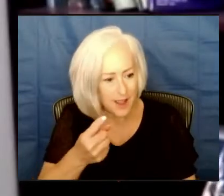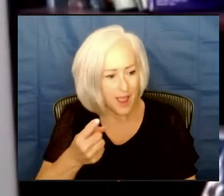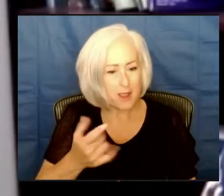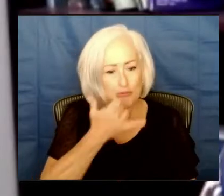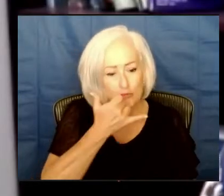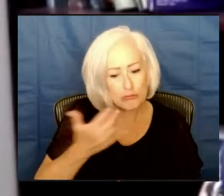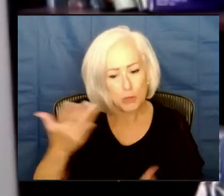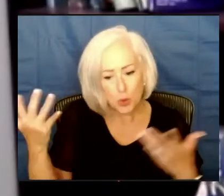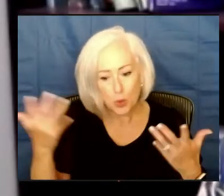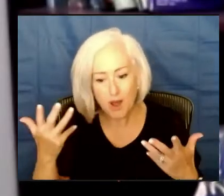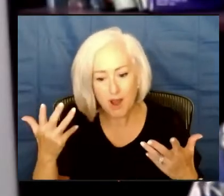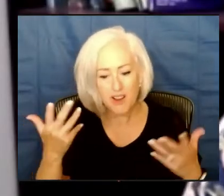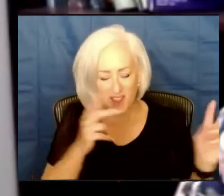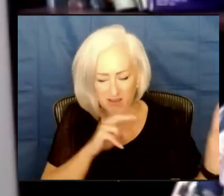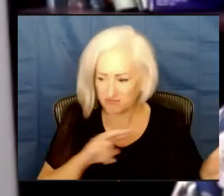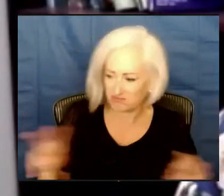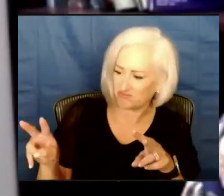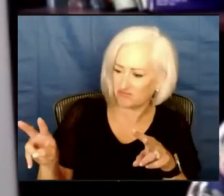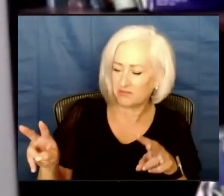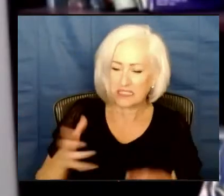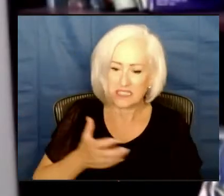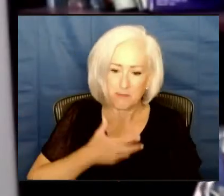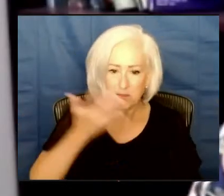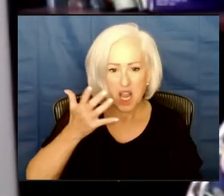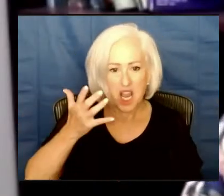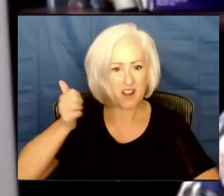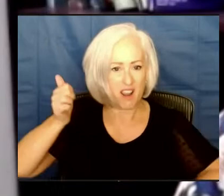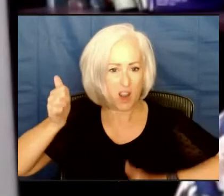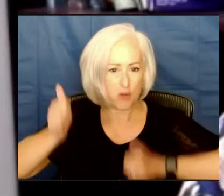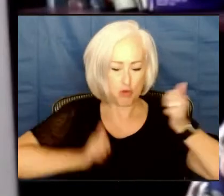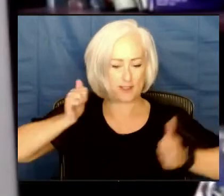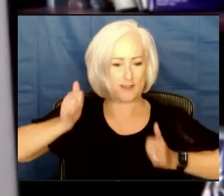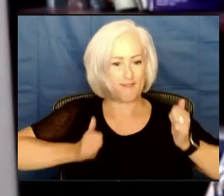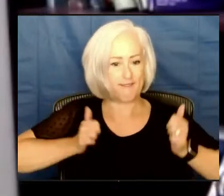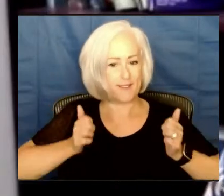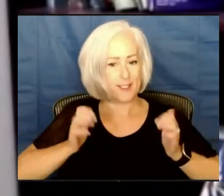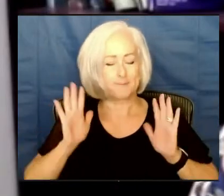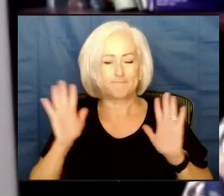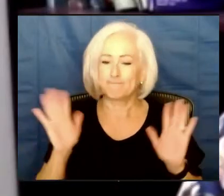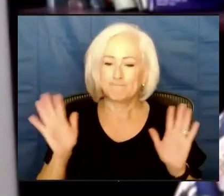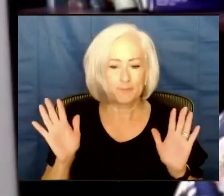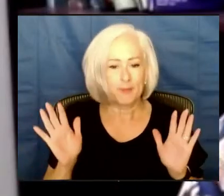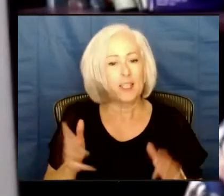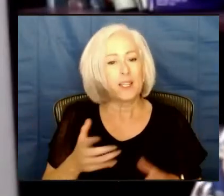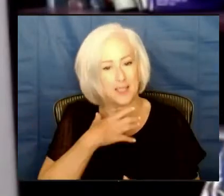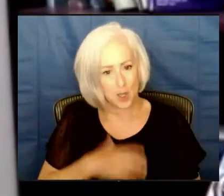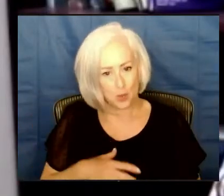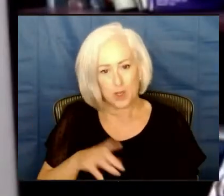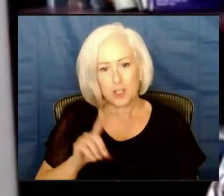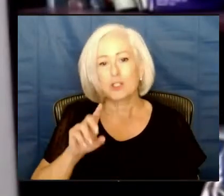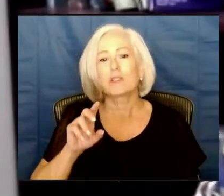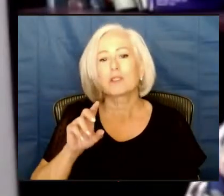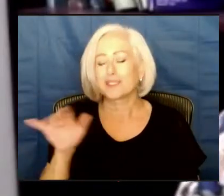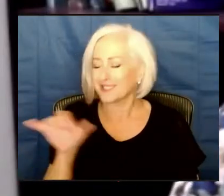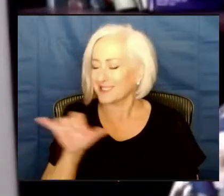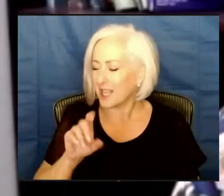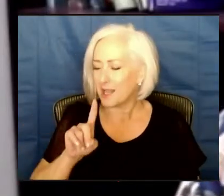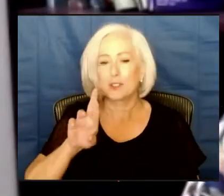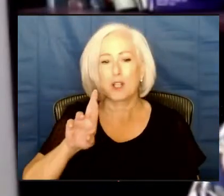or aggressive. And it's really something that I wish, like Dr. Smith said, we could get away